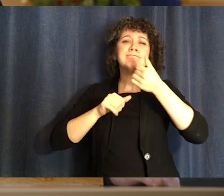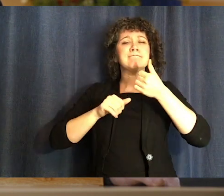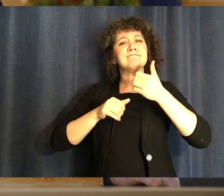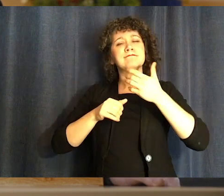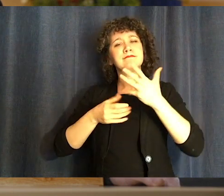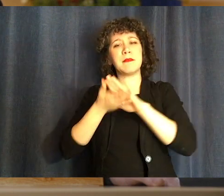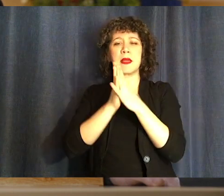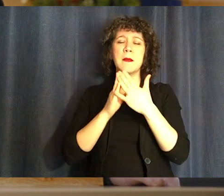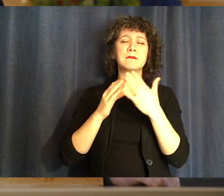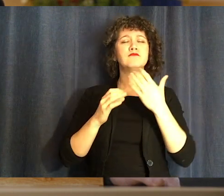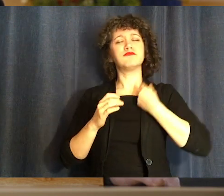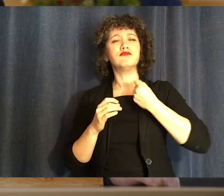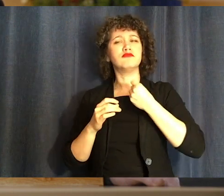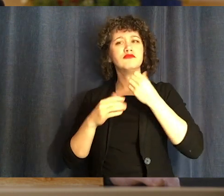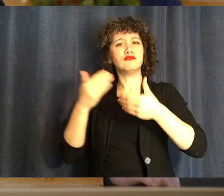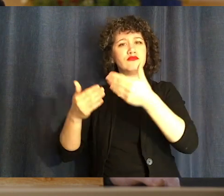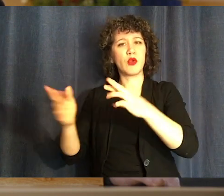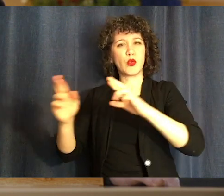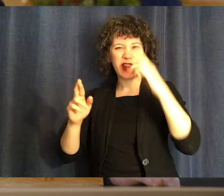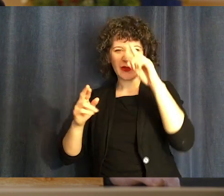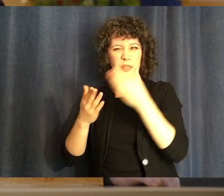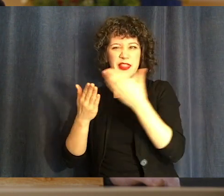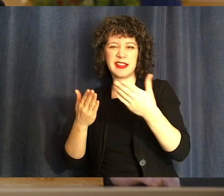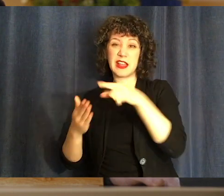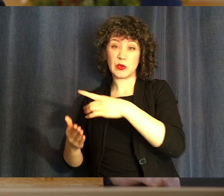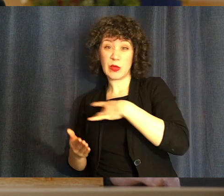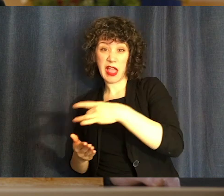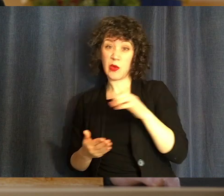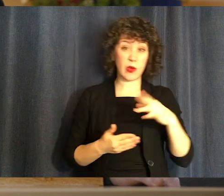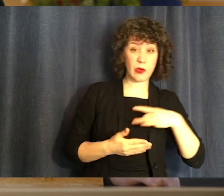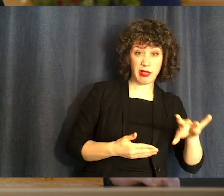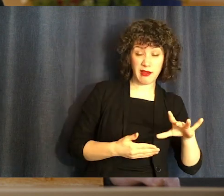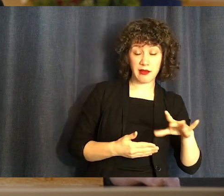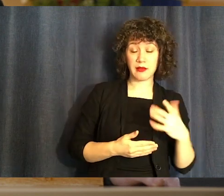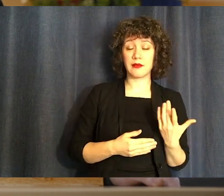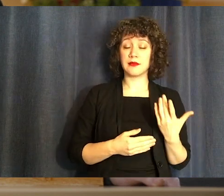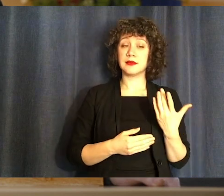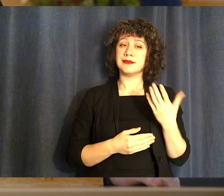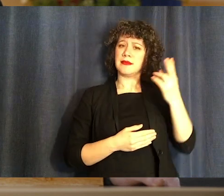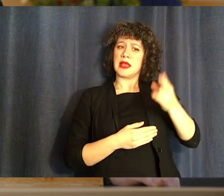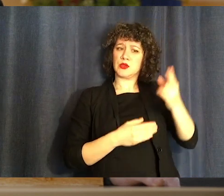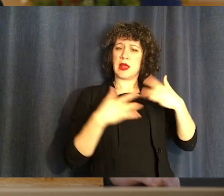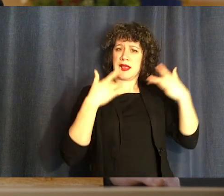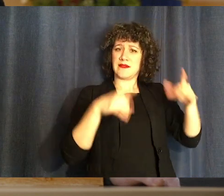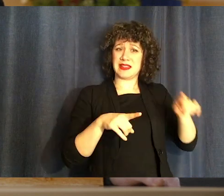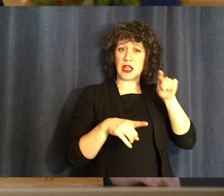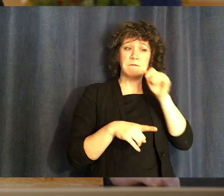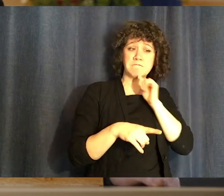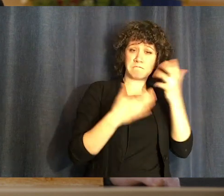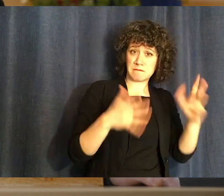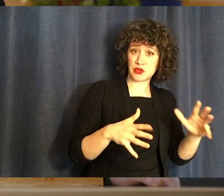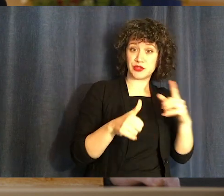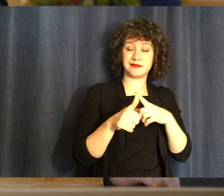you. Historic events you've already endured include the earthquake of 2018 and the current pandemic.